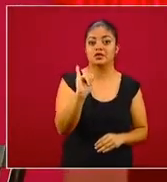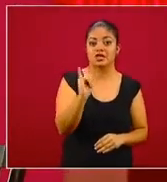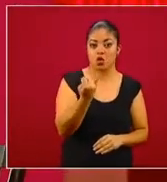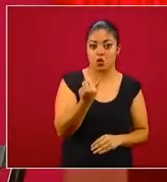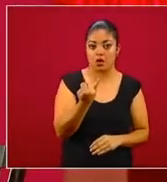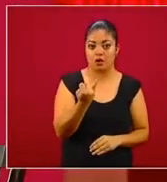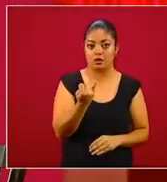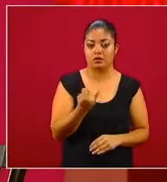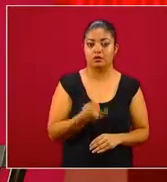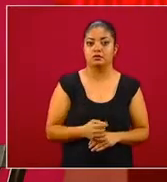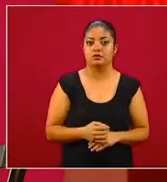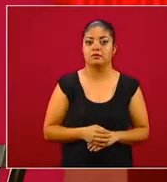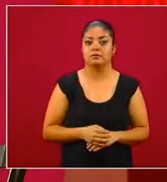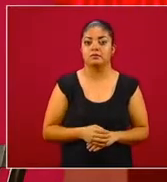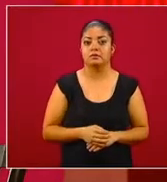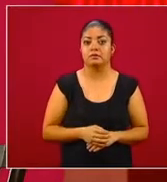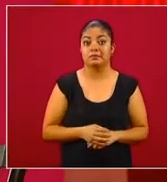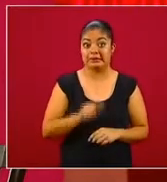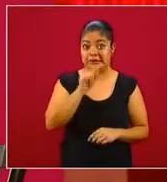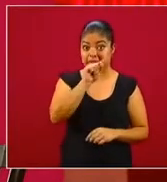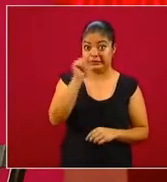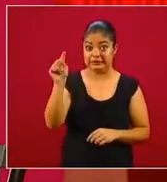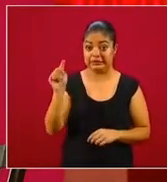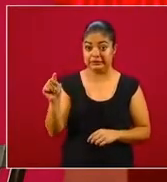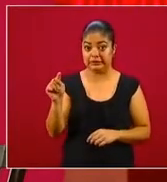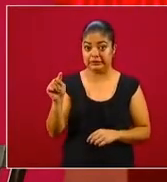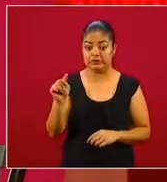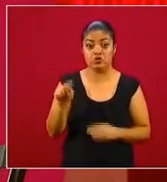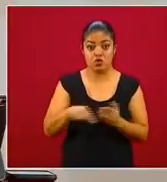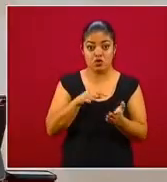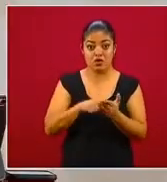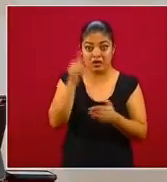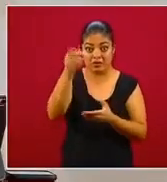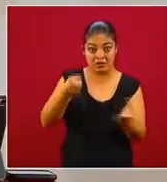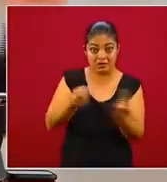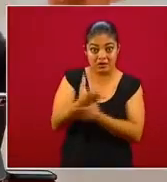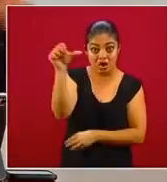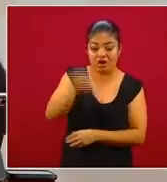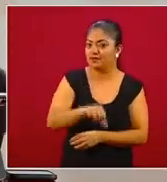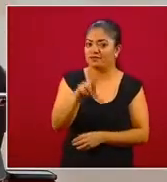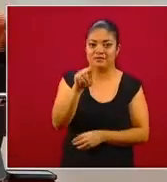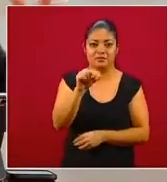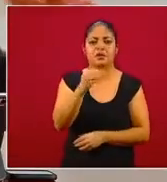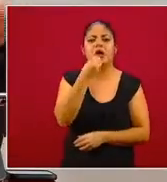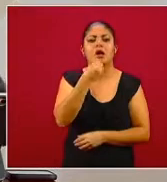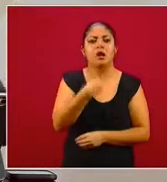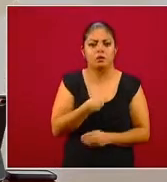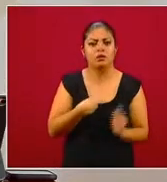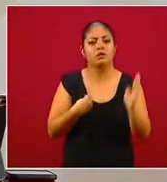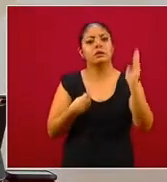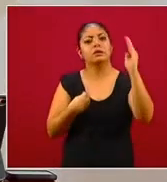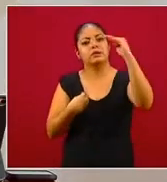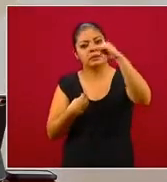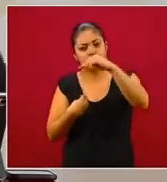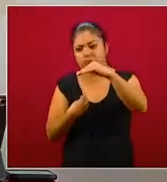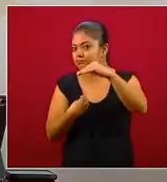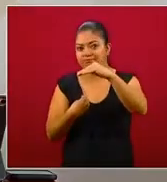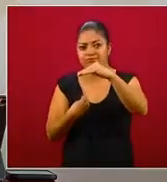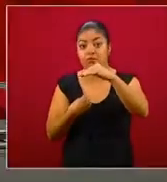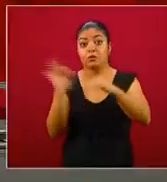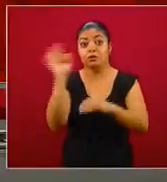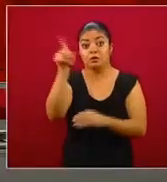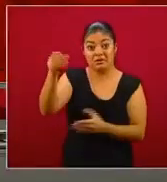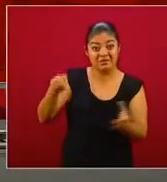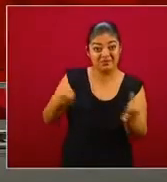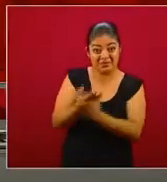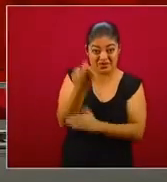we're going to use the stoplights. And we've talked about the stoplight before. It's not that starting the 1st of June we will